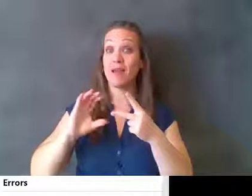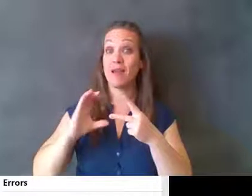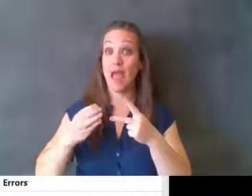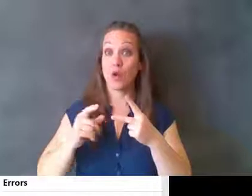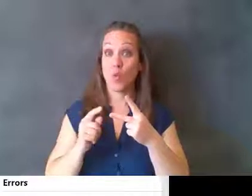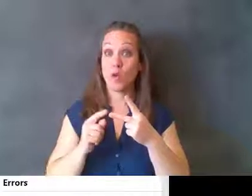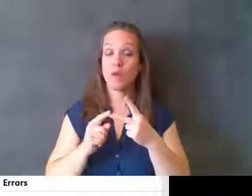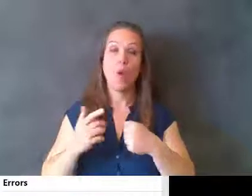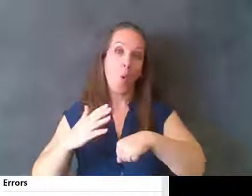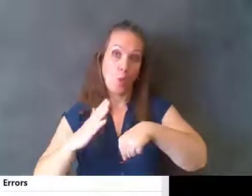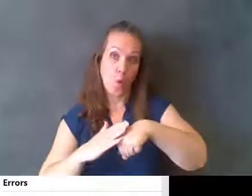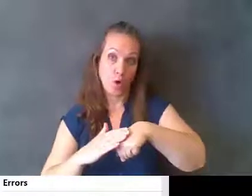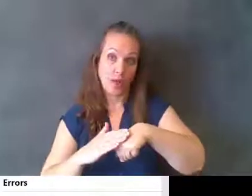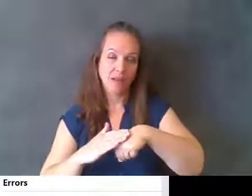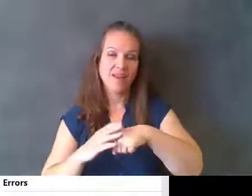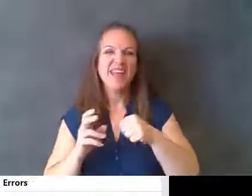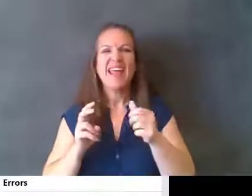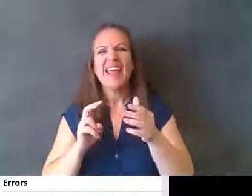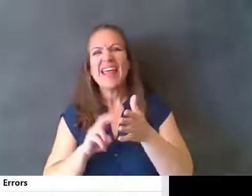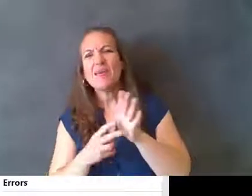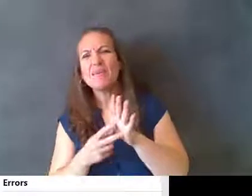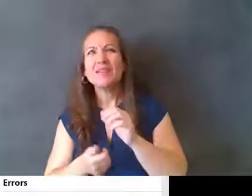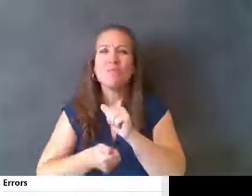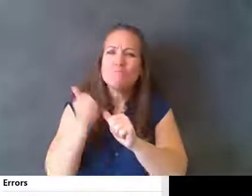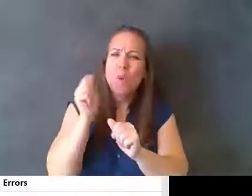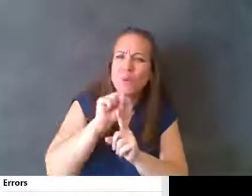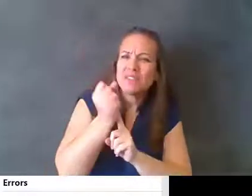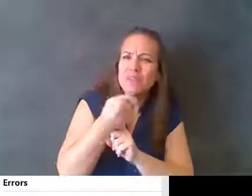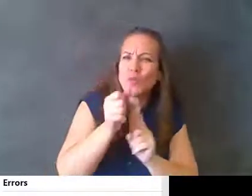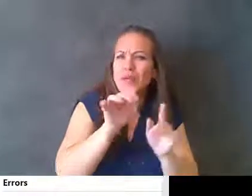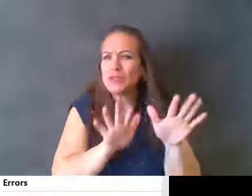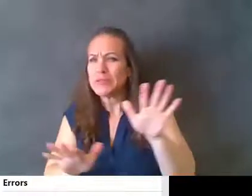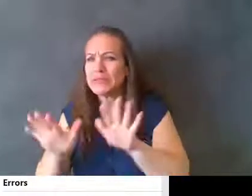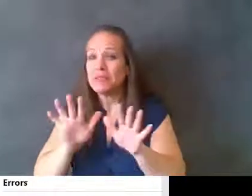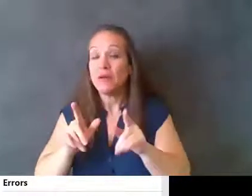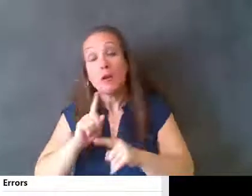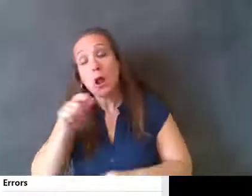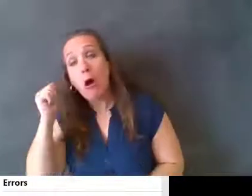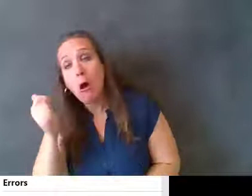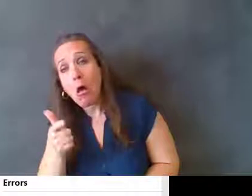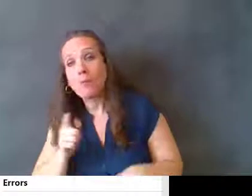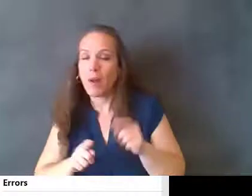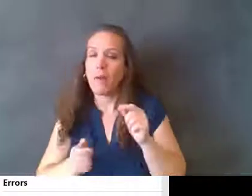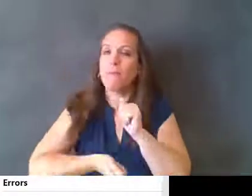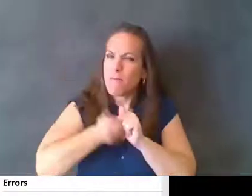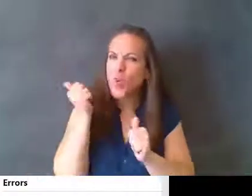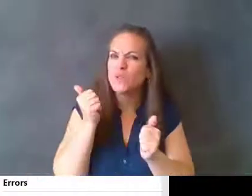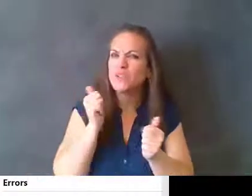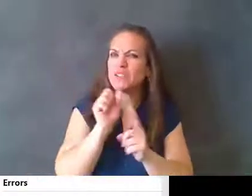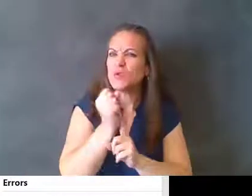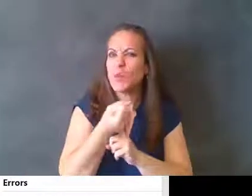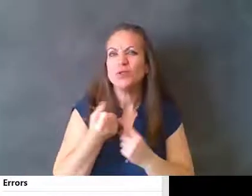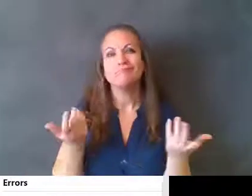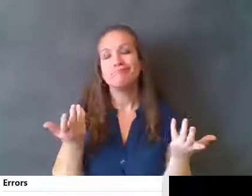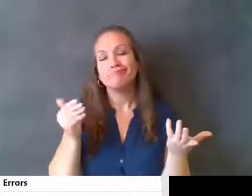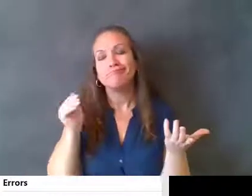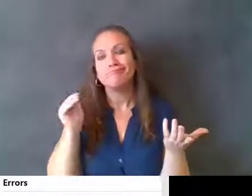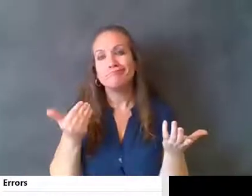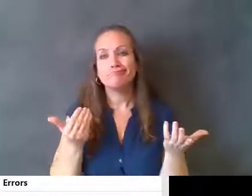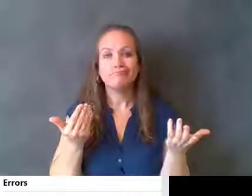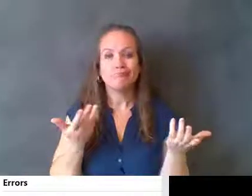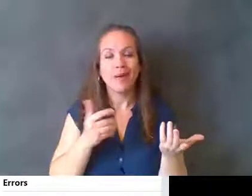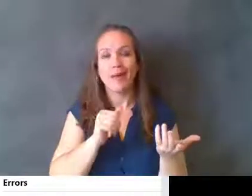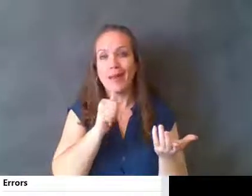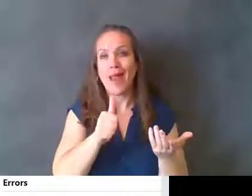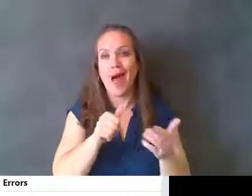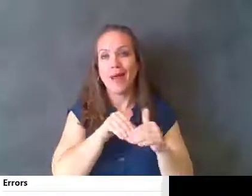cases, makes the document difficult to understand for people with disabilities. And you'll see here I have 3 warnings all about hard